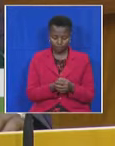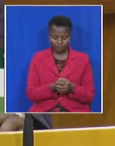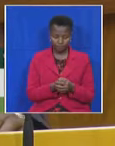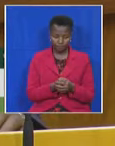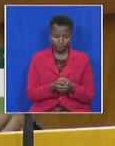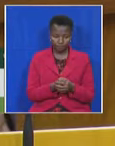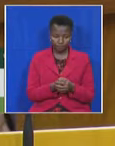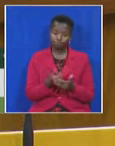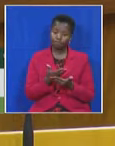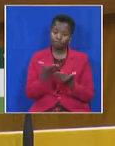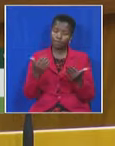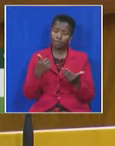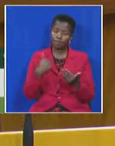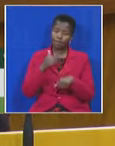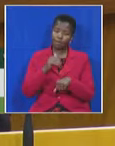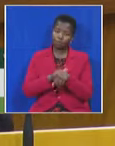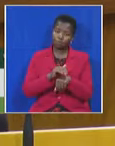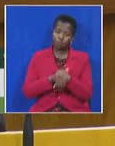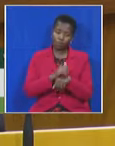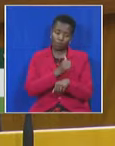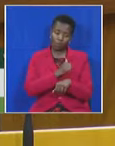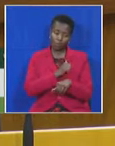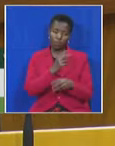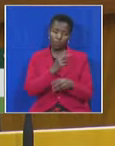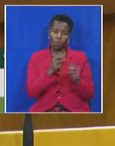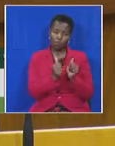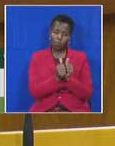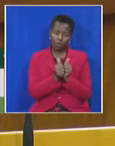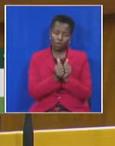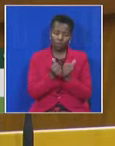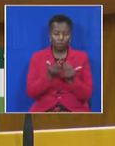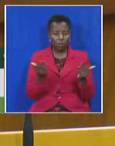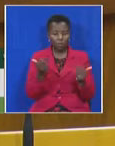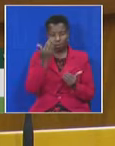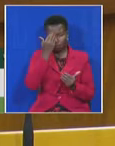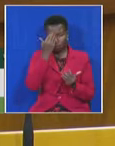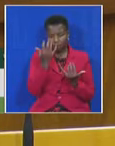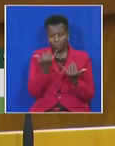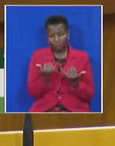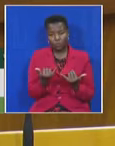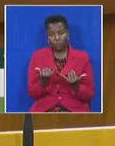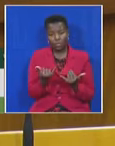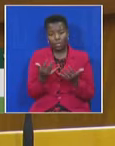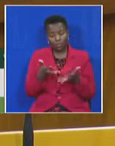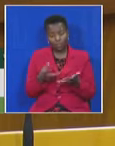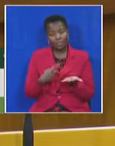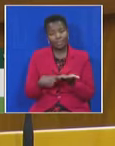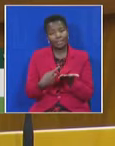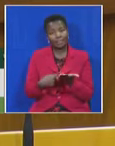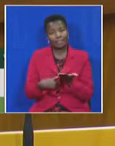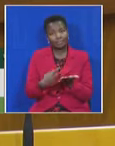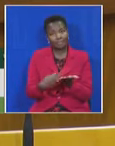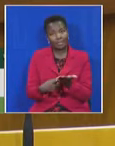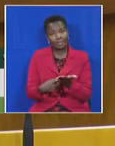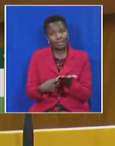My dear friends and colleagues, I think it's important that we must remind each other today in this debate